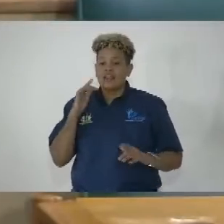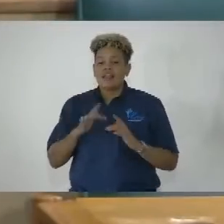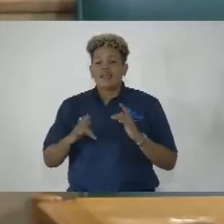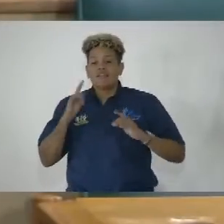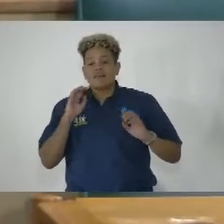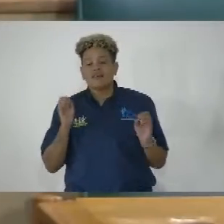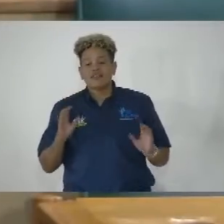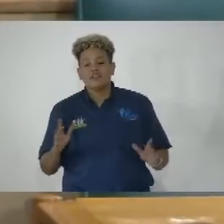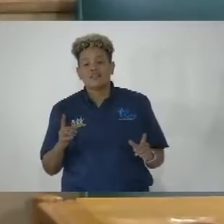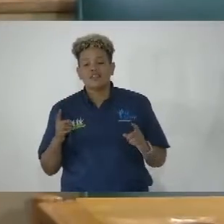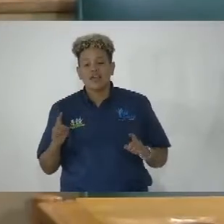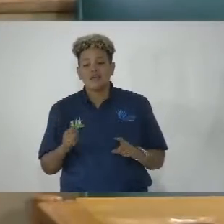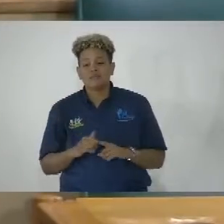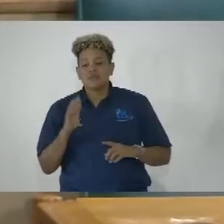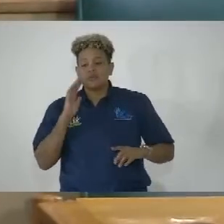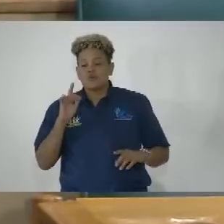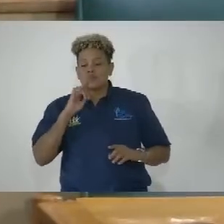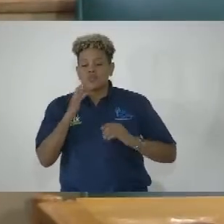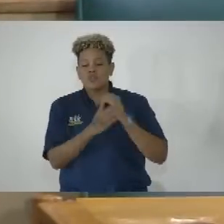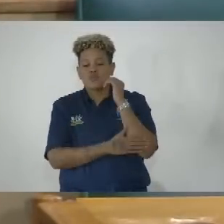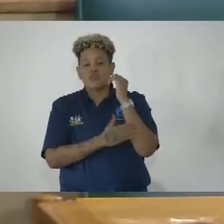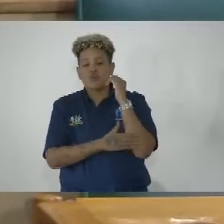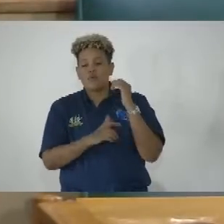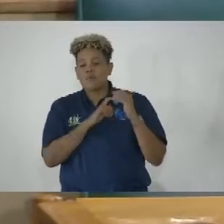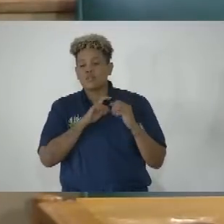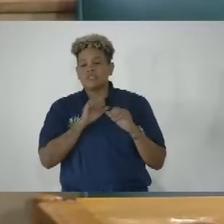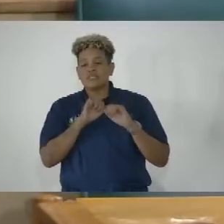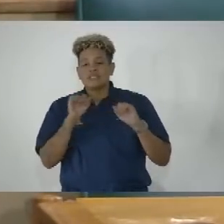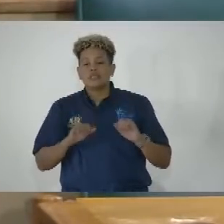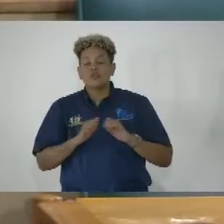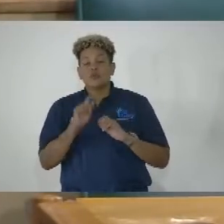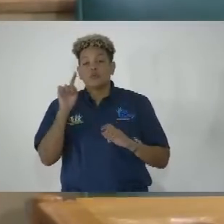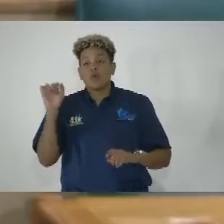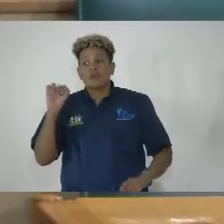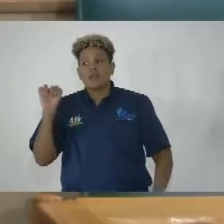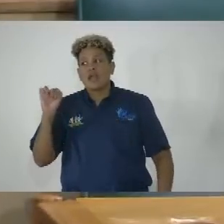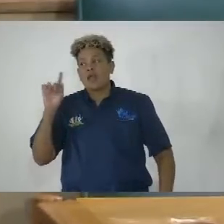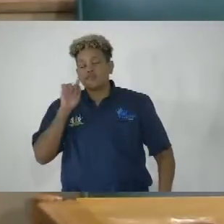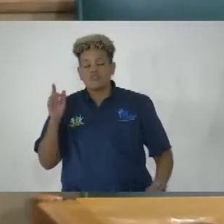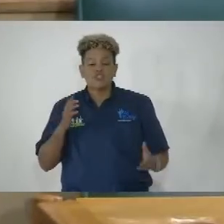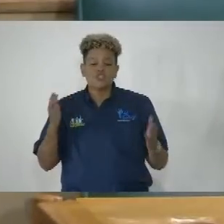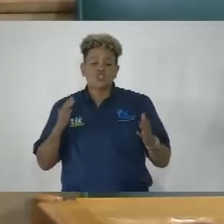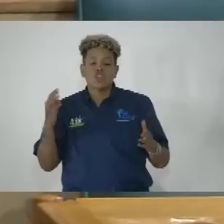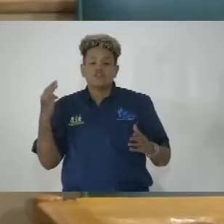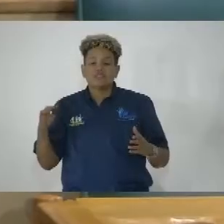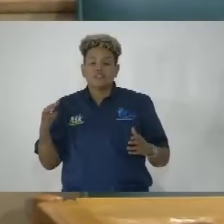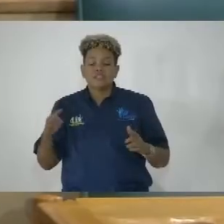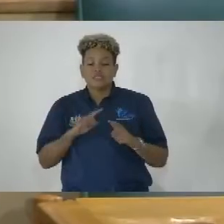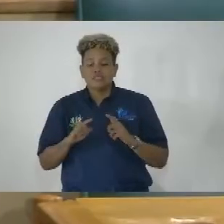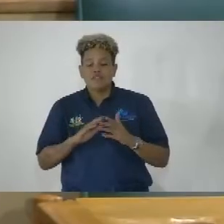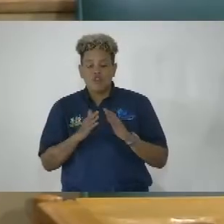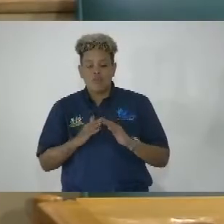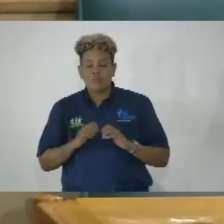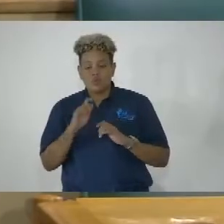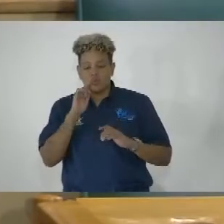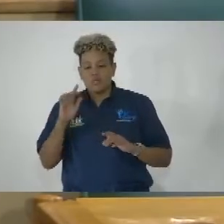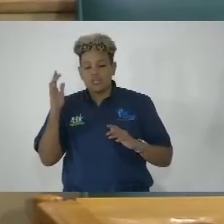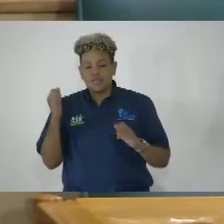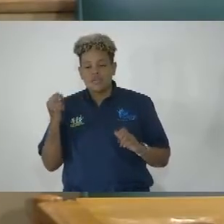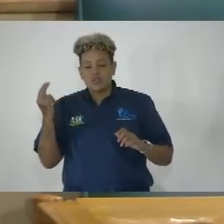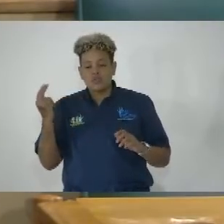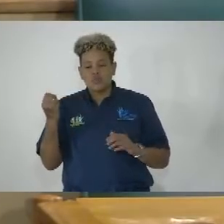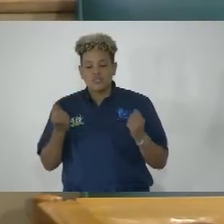nothing. It would be the rural police station with one vehicle serving 16 communities that would get the used